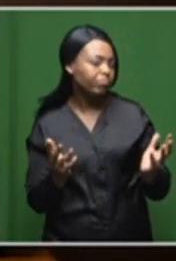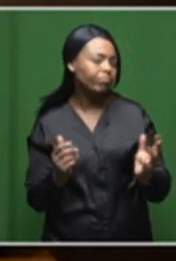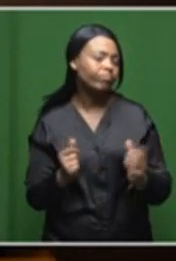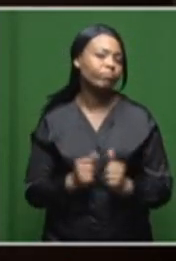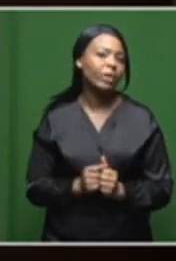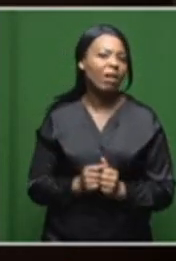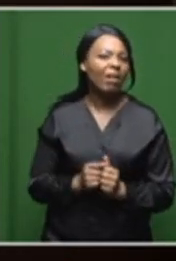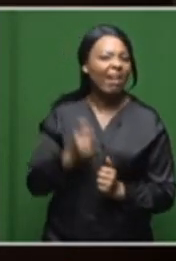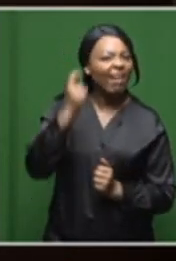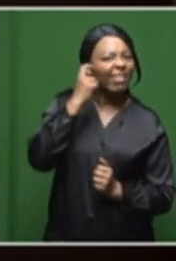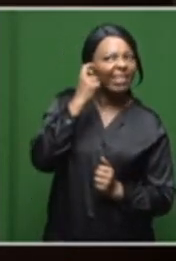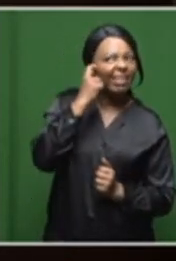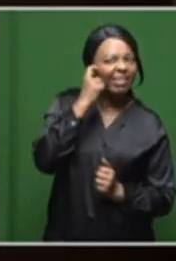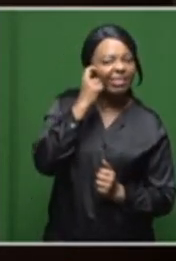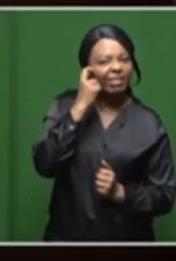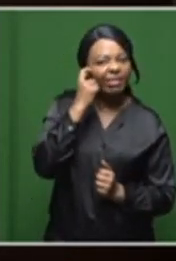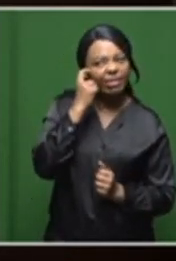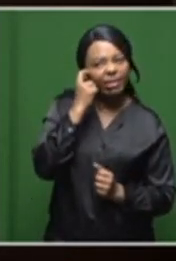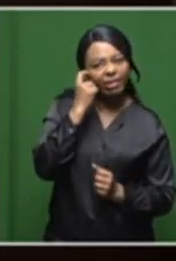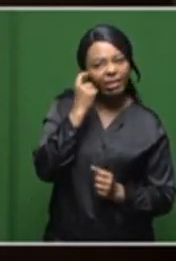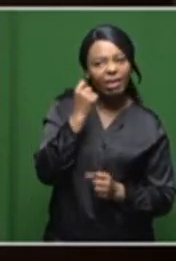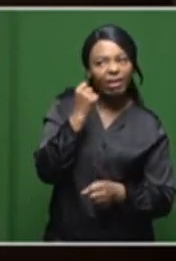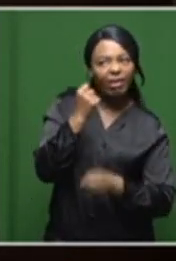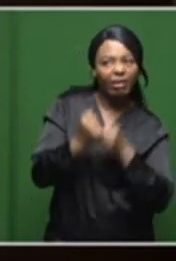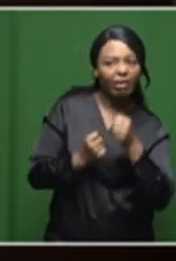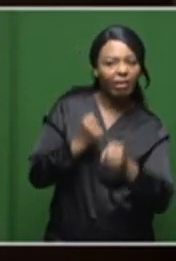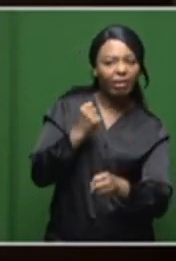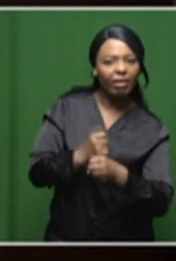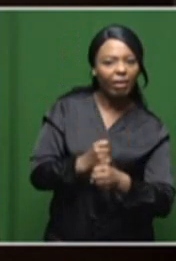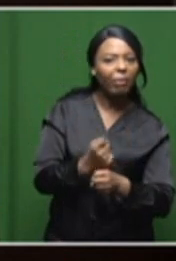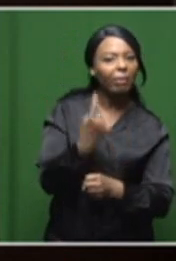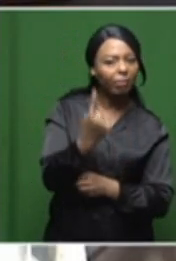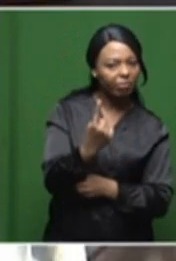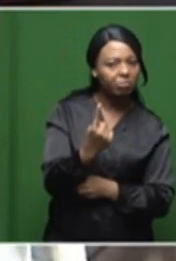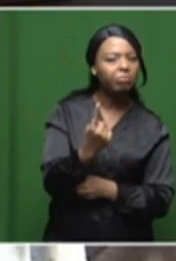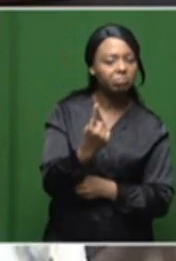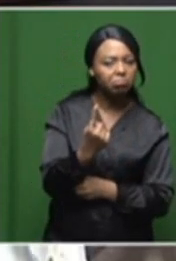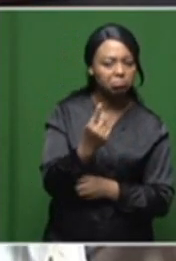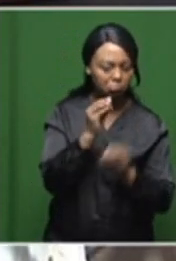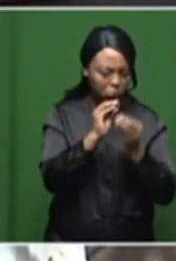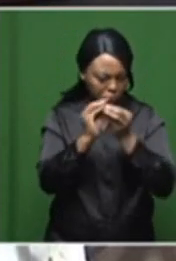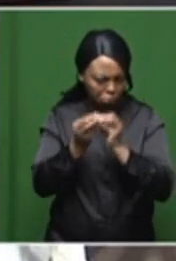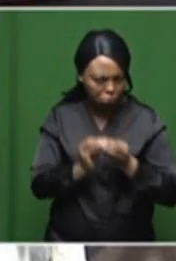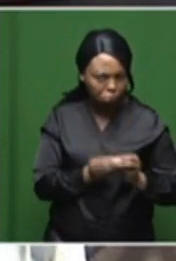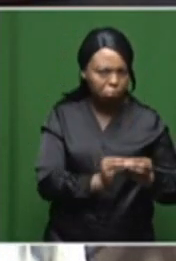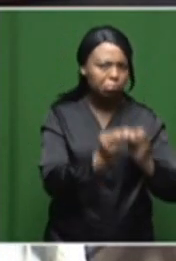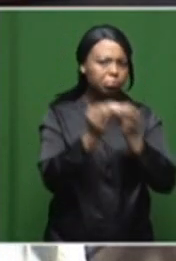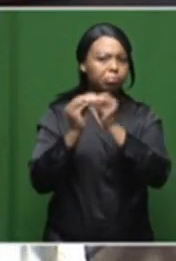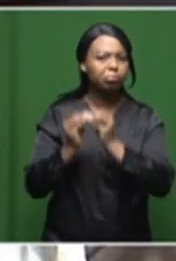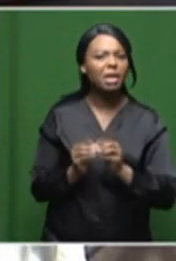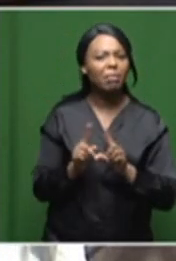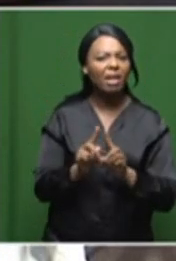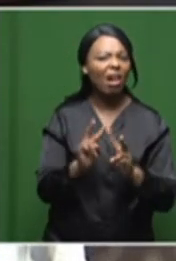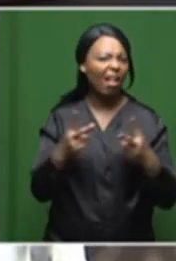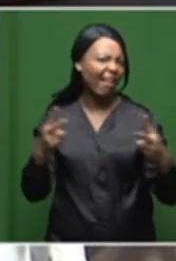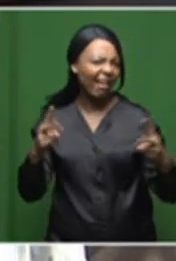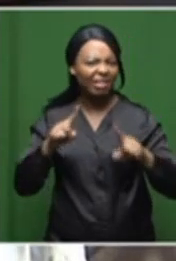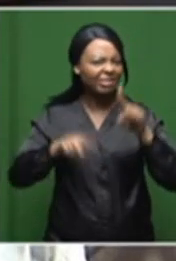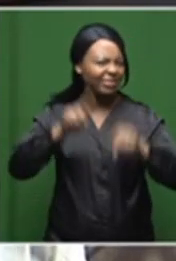I think it took like close to a year to put it together, but I guess I'm always working on parallel projects. It wasn't